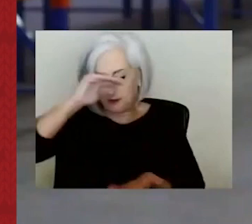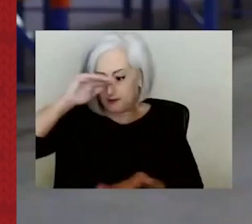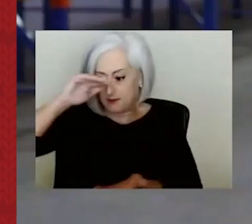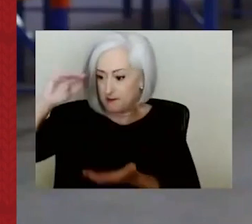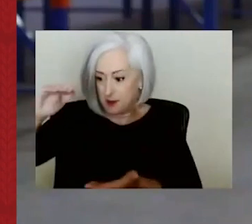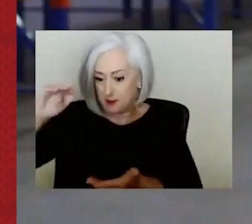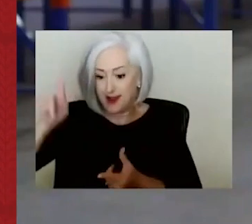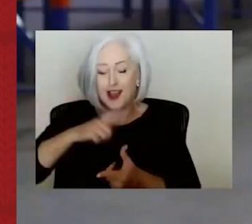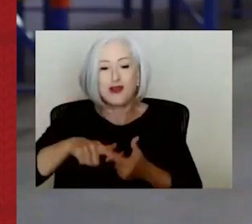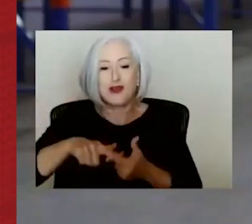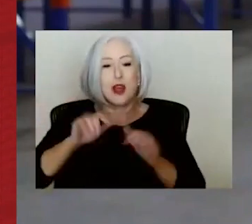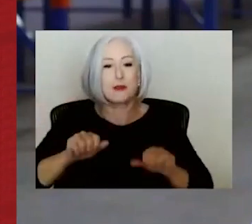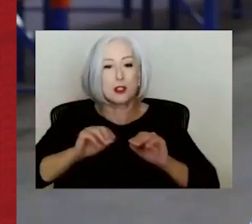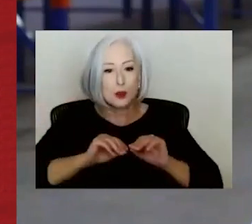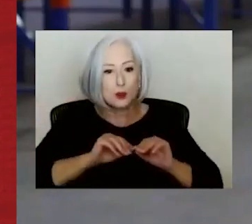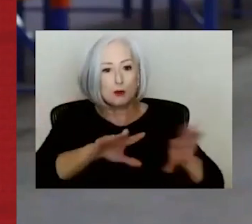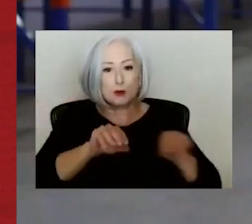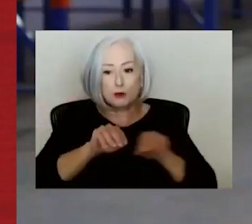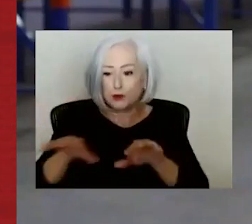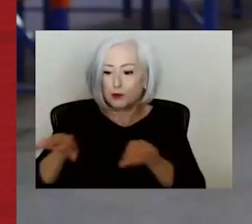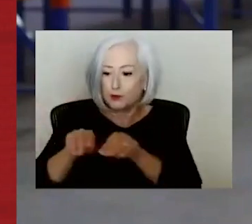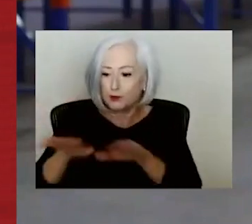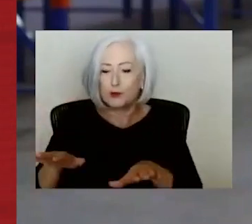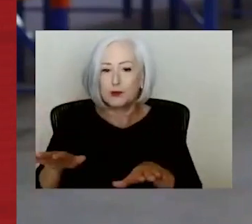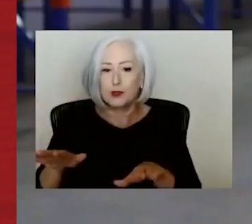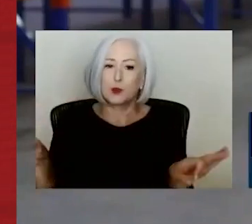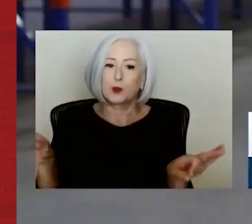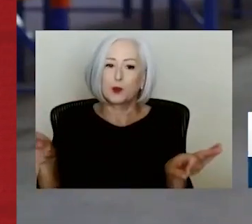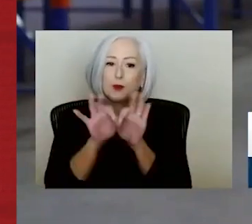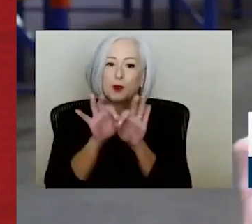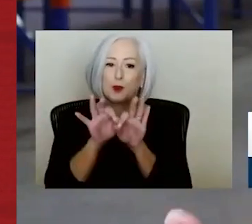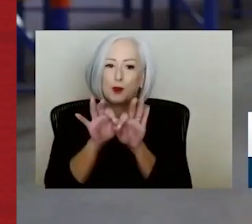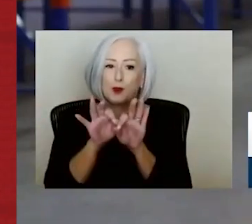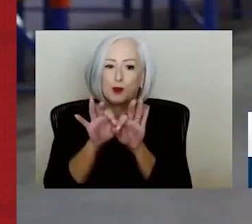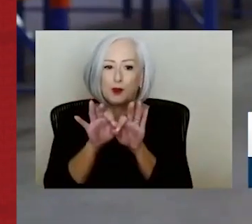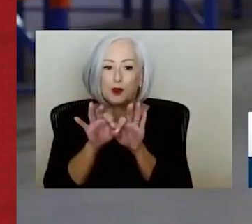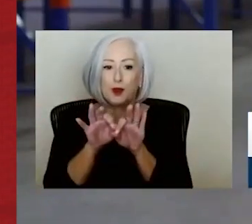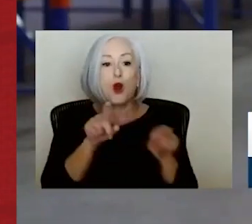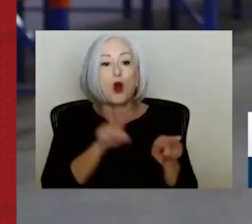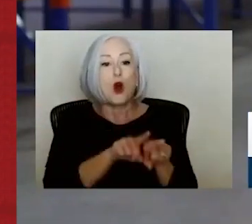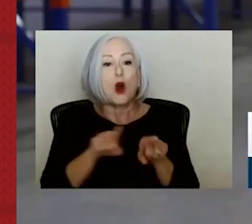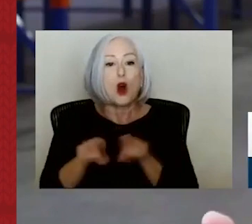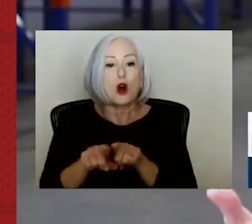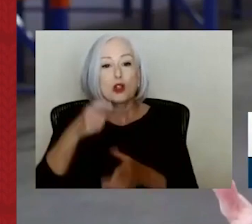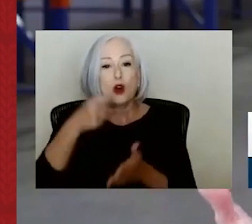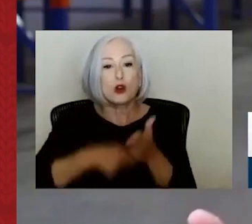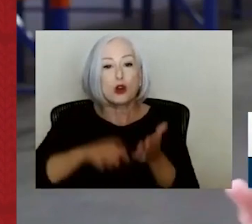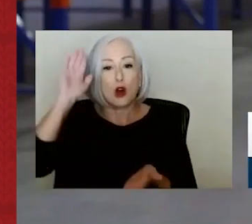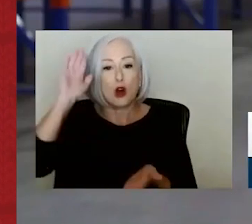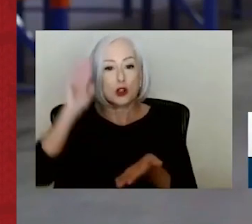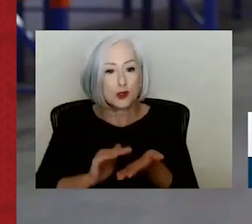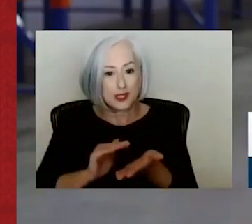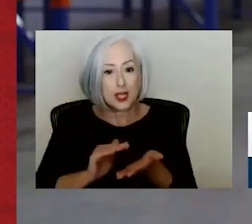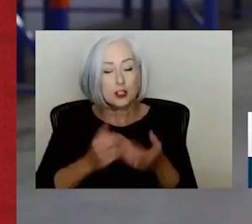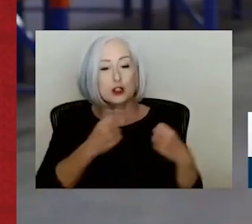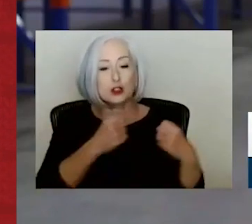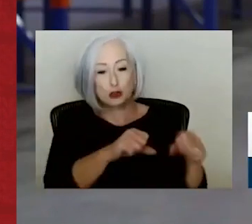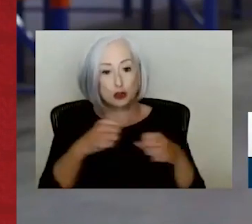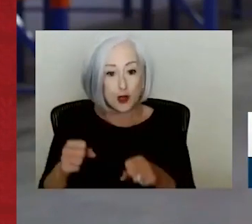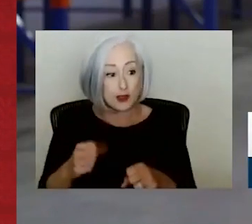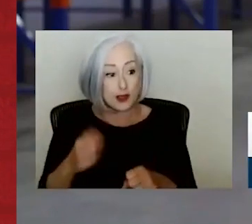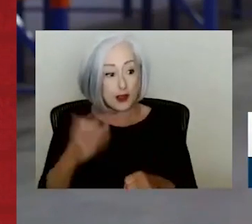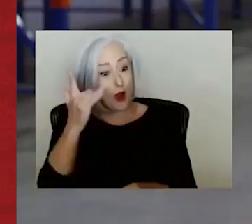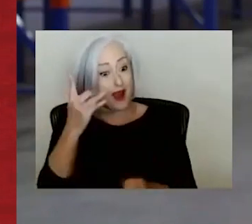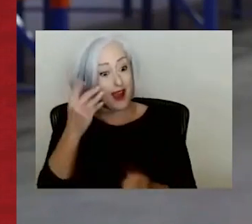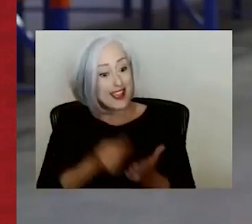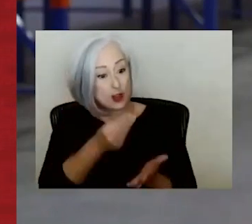And then it's also a part of a cost reduction strategy. You can buy in bulk and secure those lower